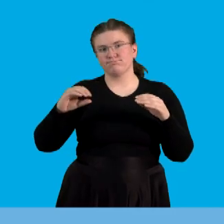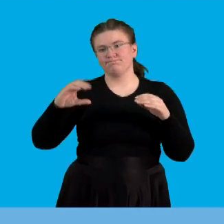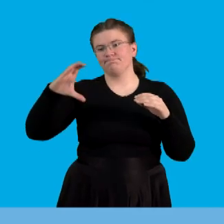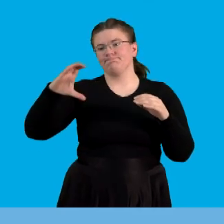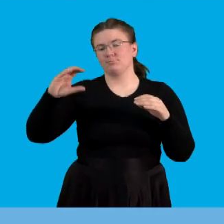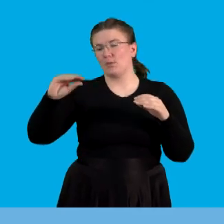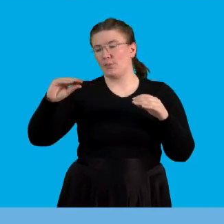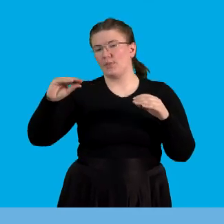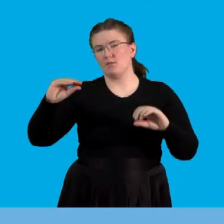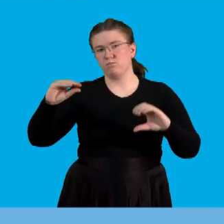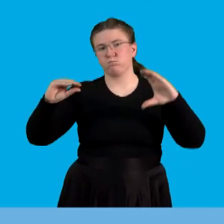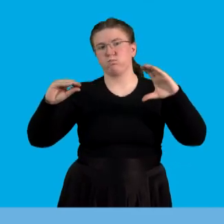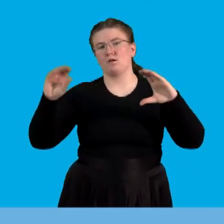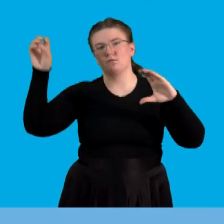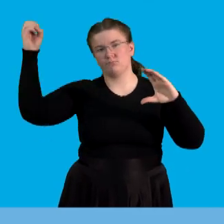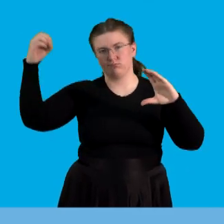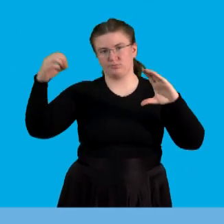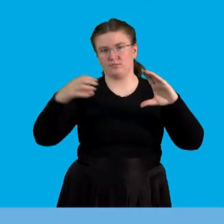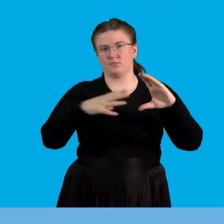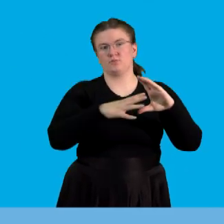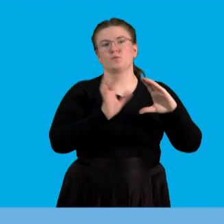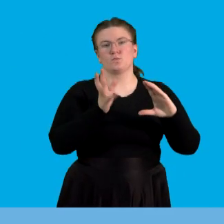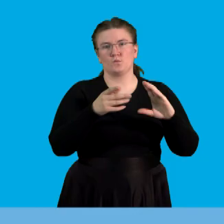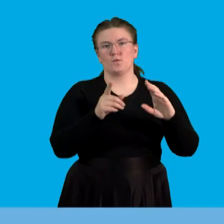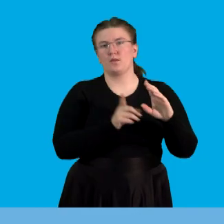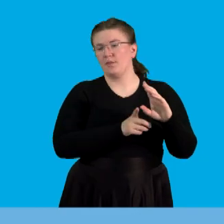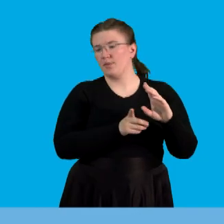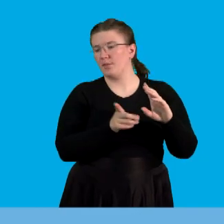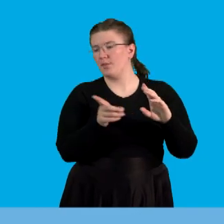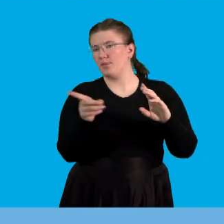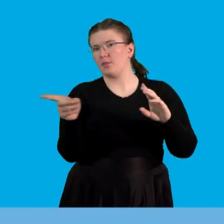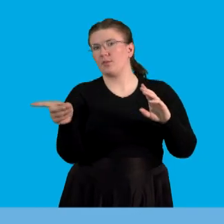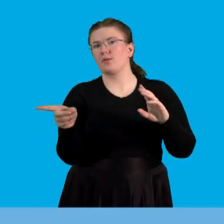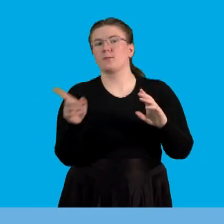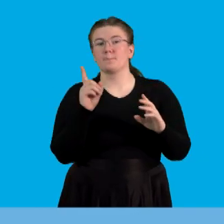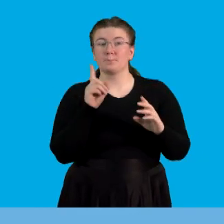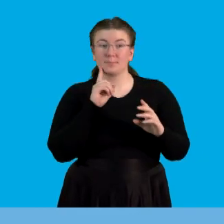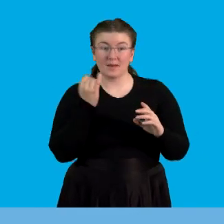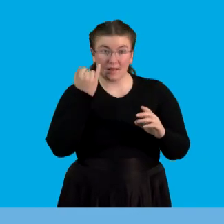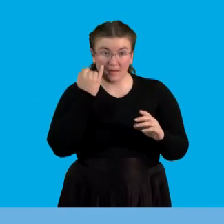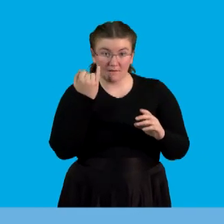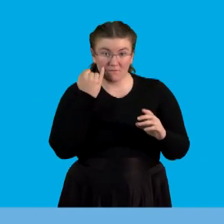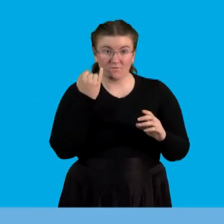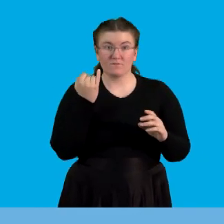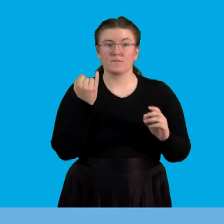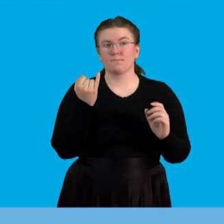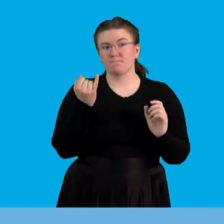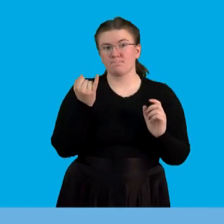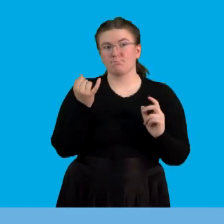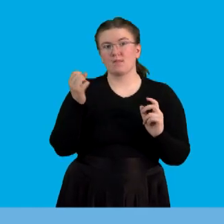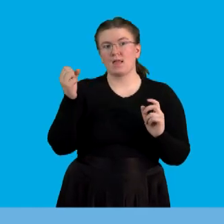is, if light moves from a more dense medium to a less dense medium, then the speed of the